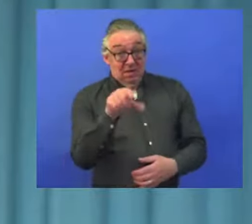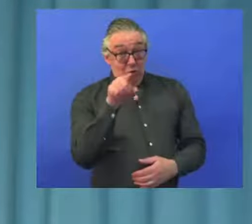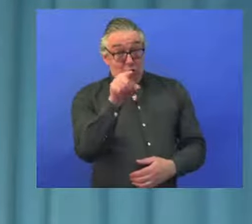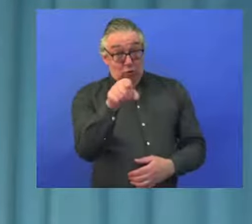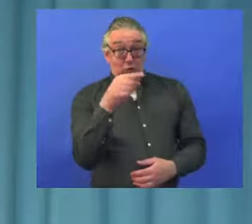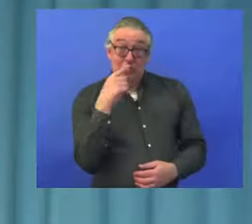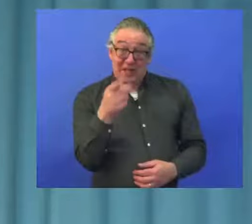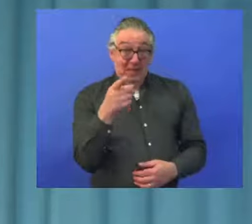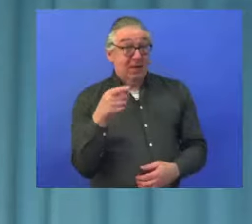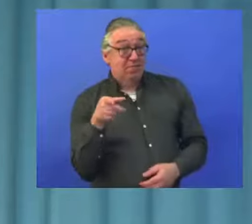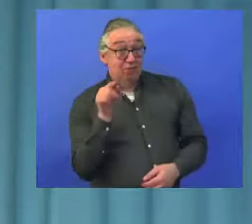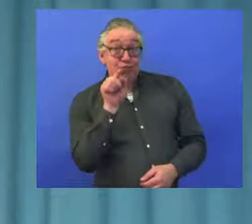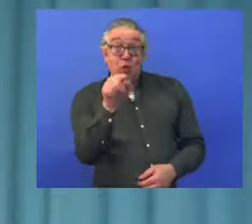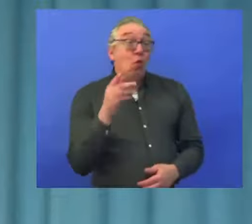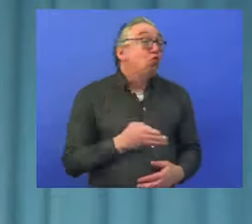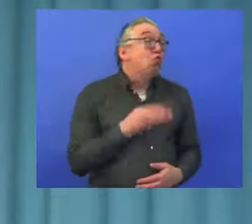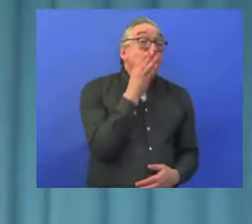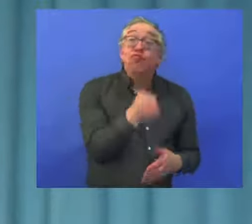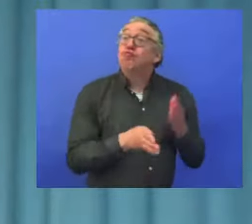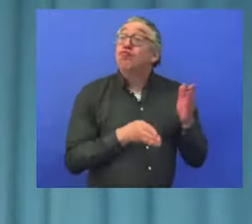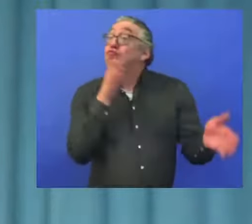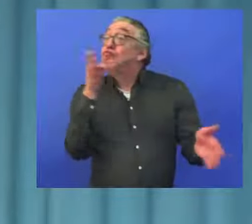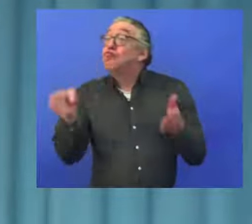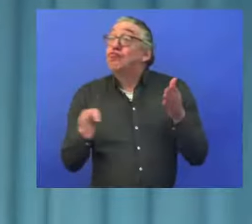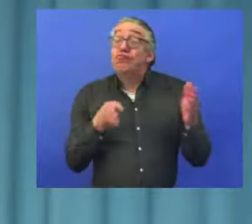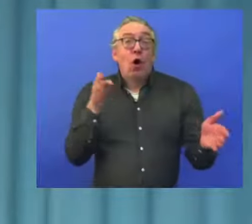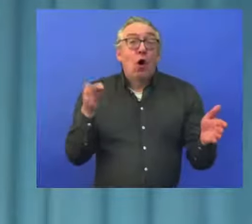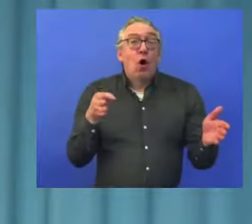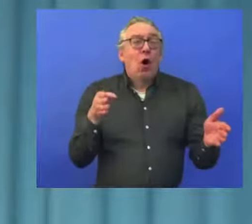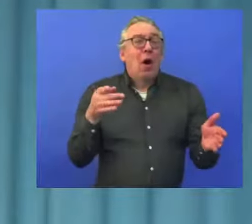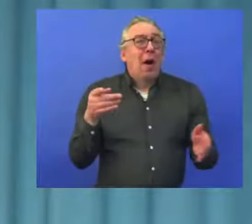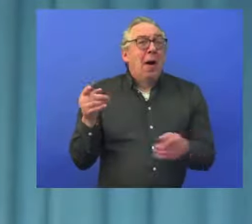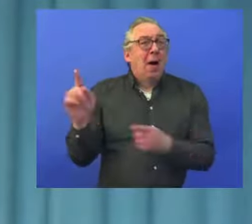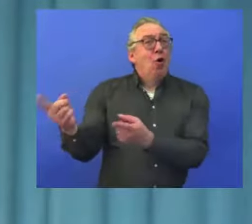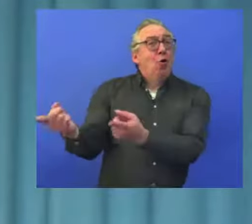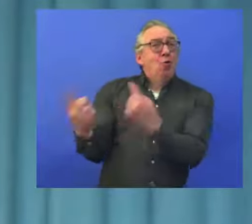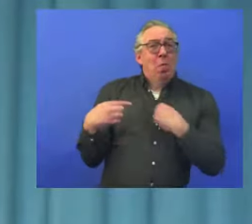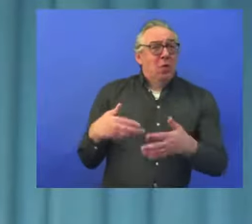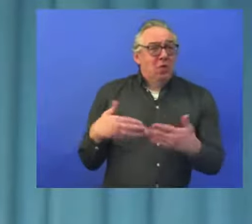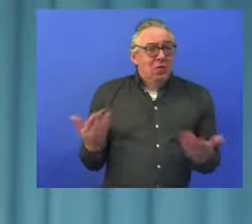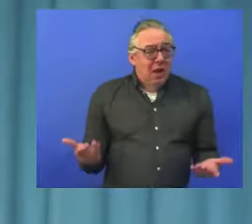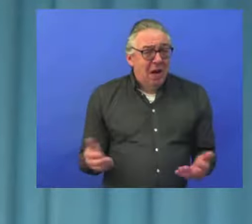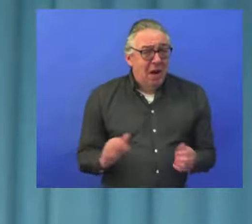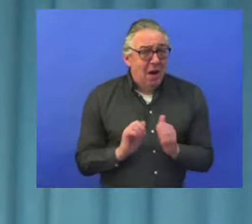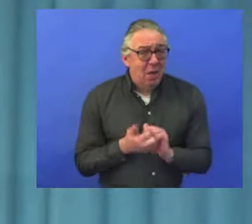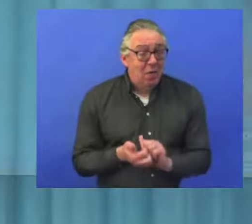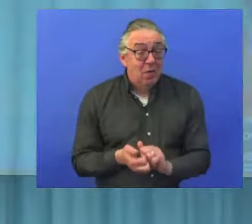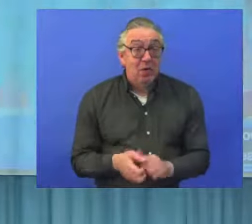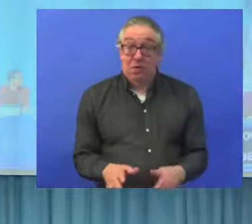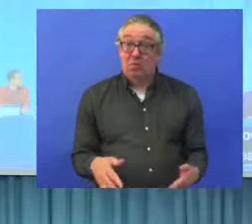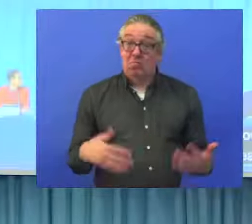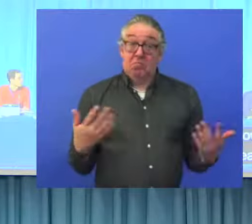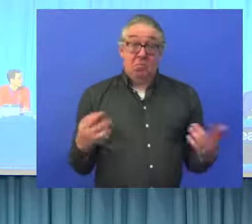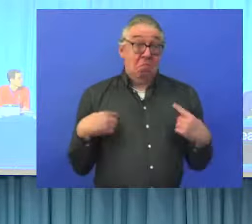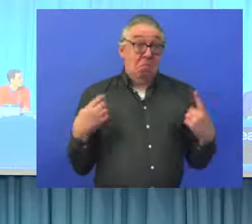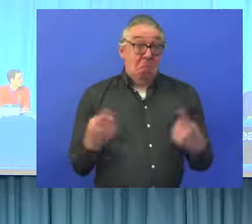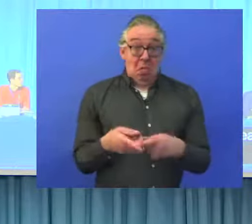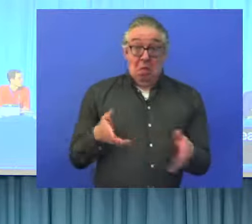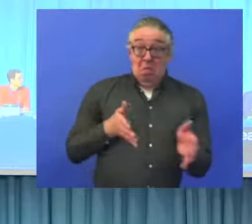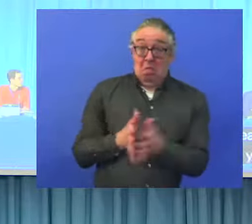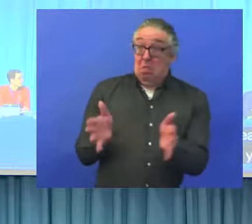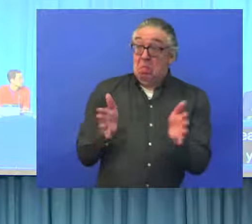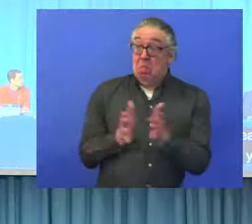this? What's your usual feedback? Yeah, I mean, we point out the benefits to the venue, i.e. they get a return